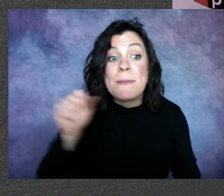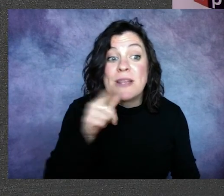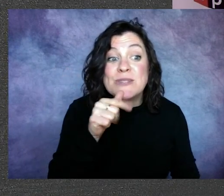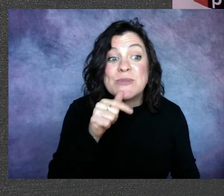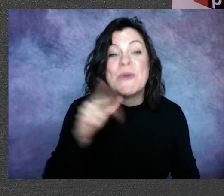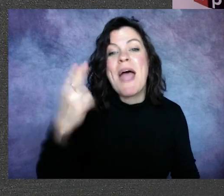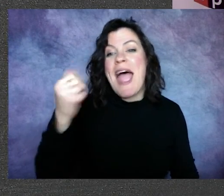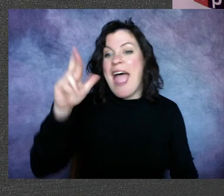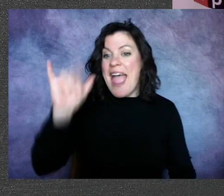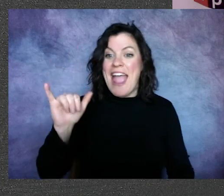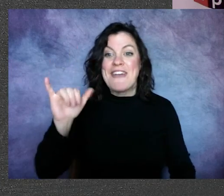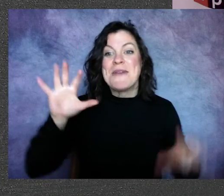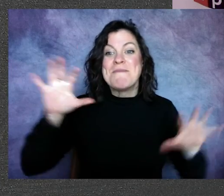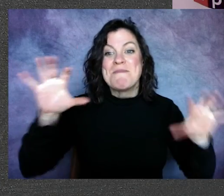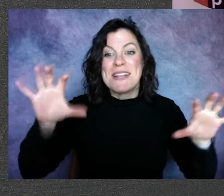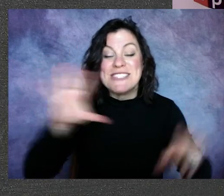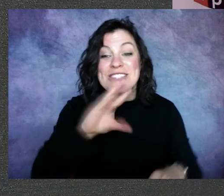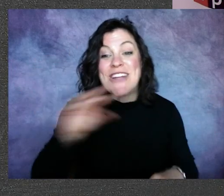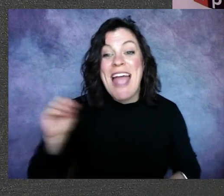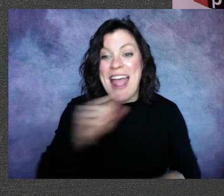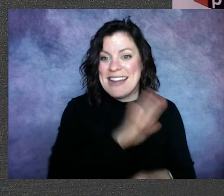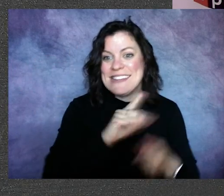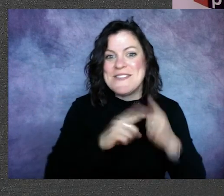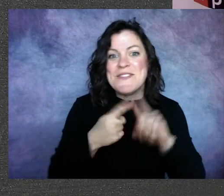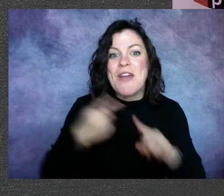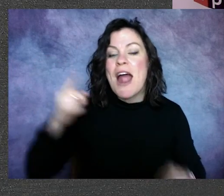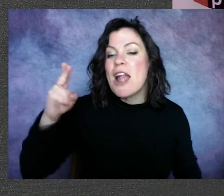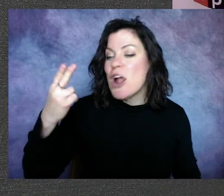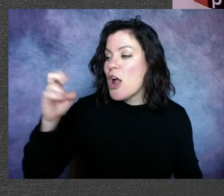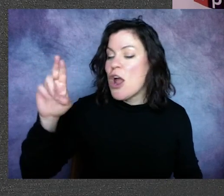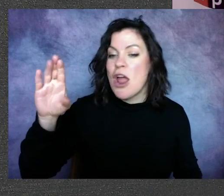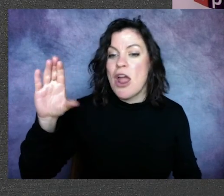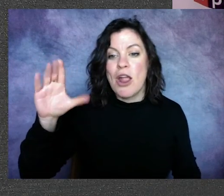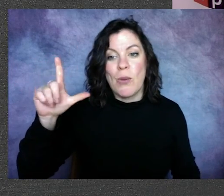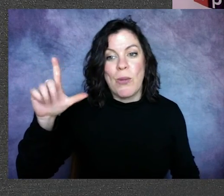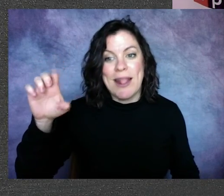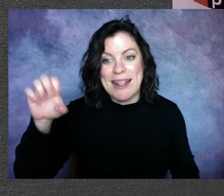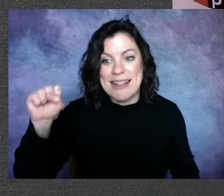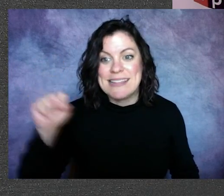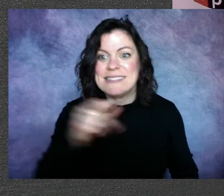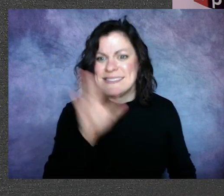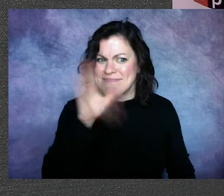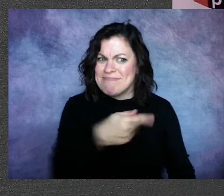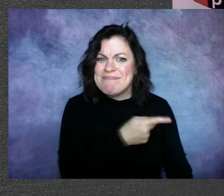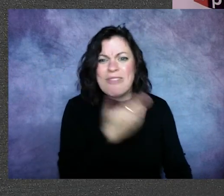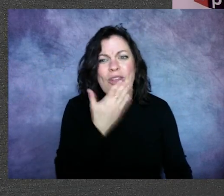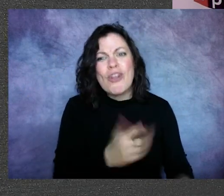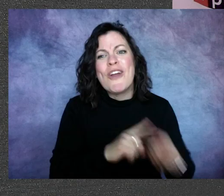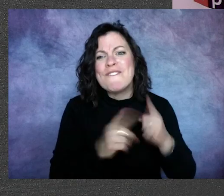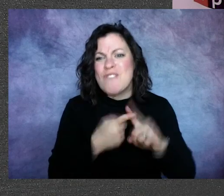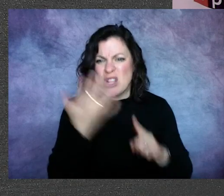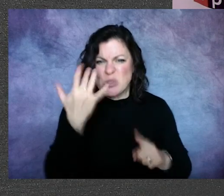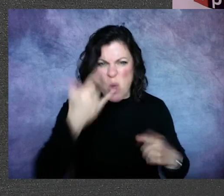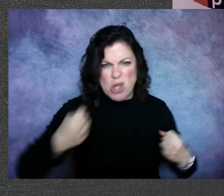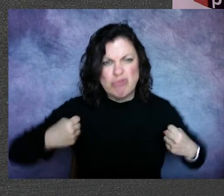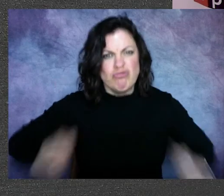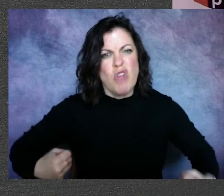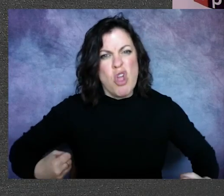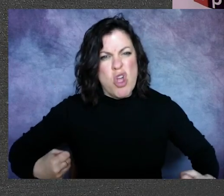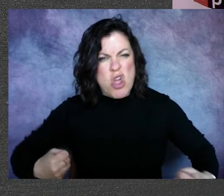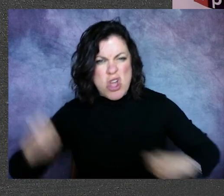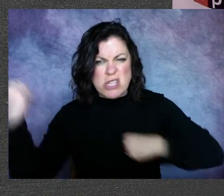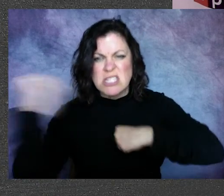and his friend Hercules. I like Harry and we're good friends because even though he's big and strong and